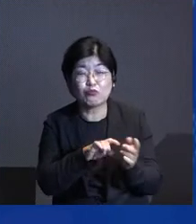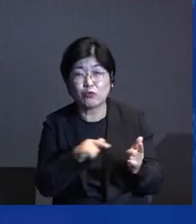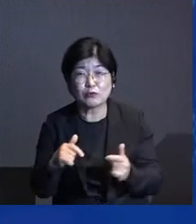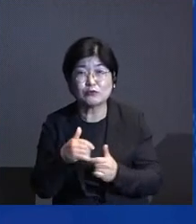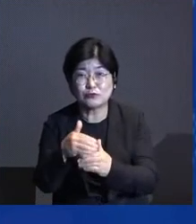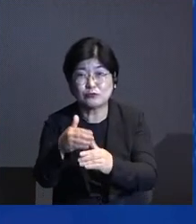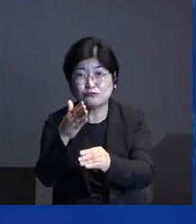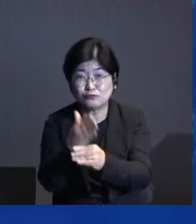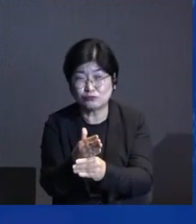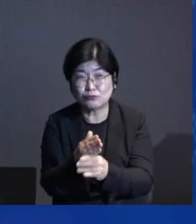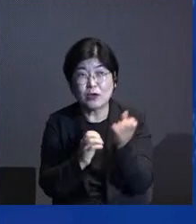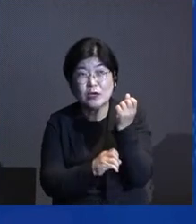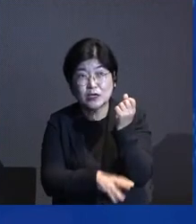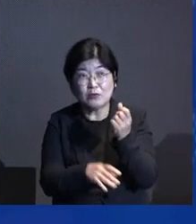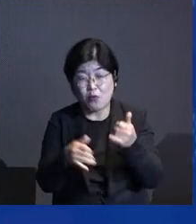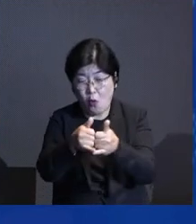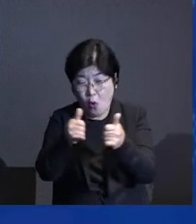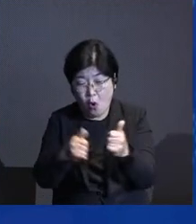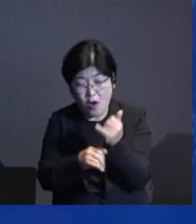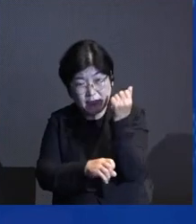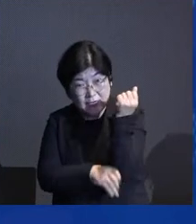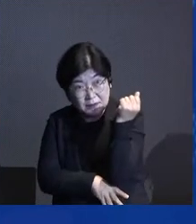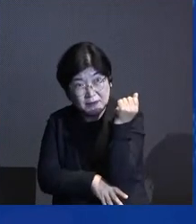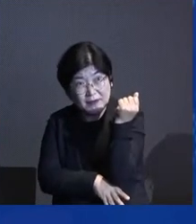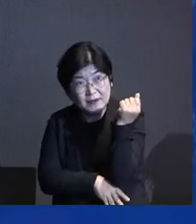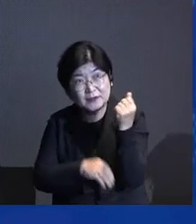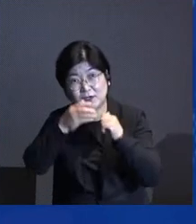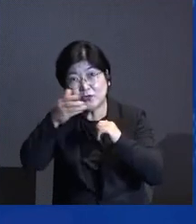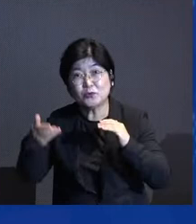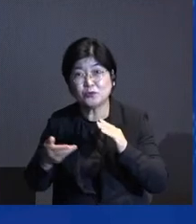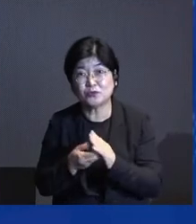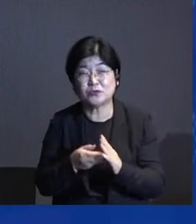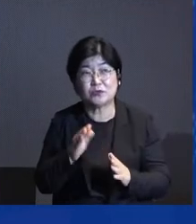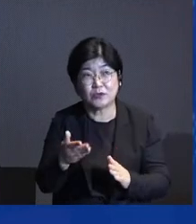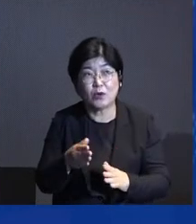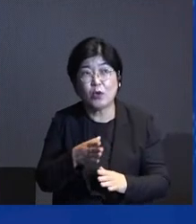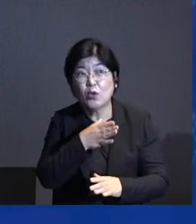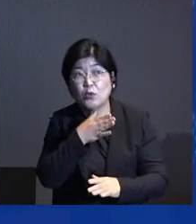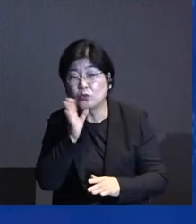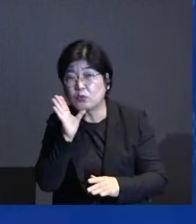village-based, so it's very highly accessible to older people